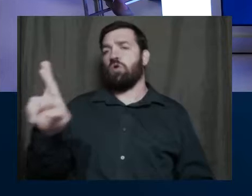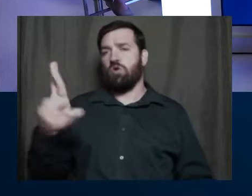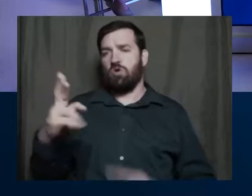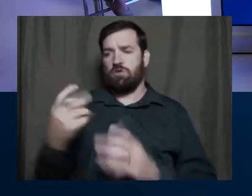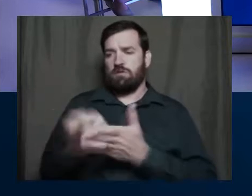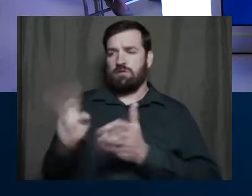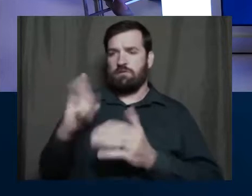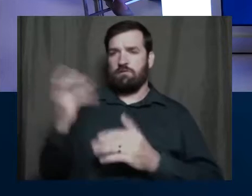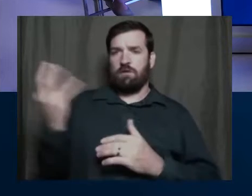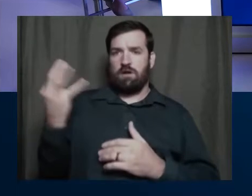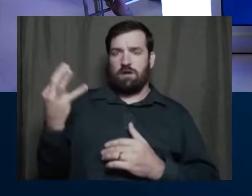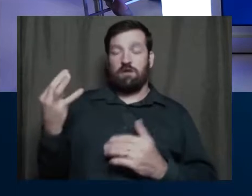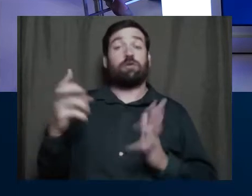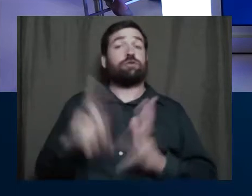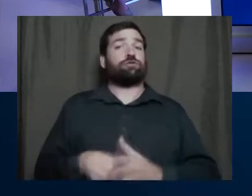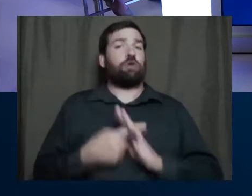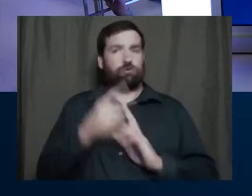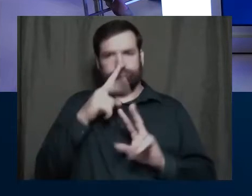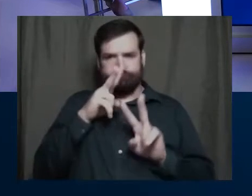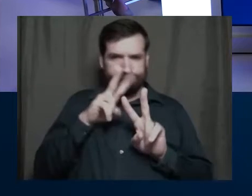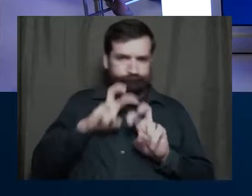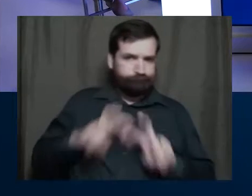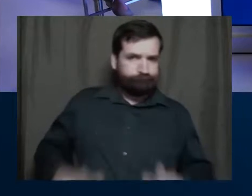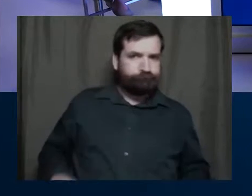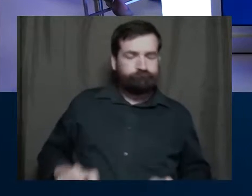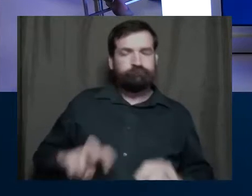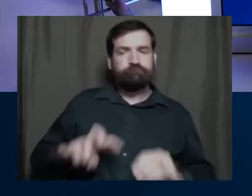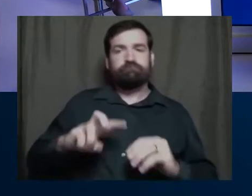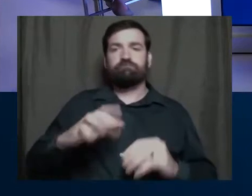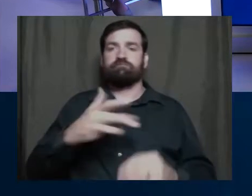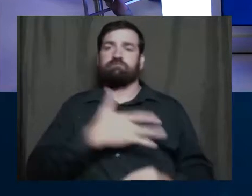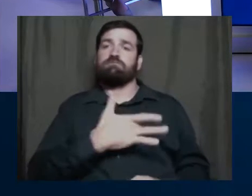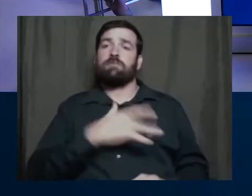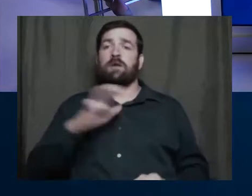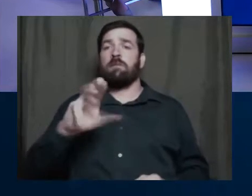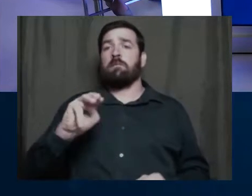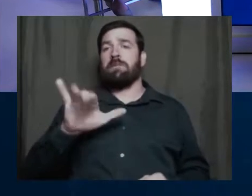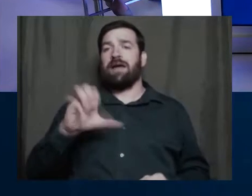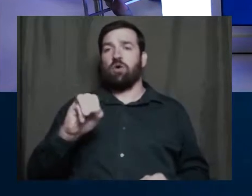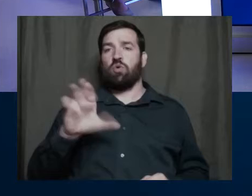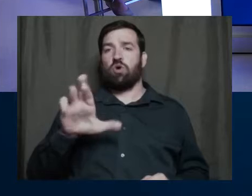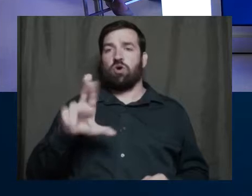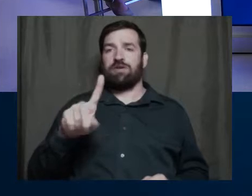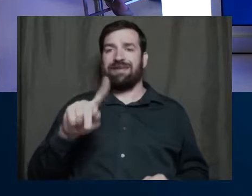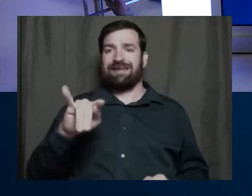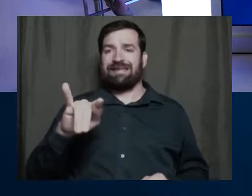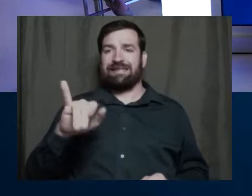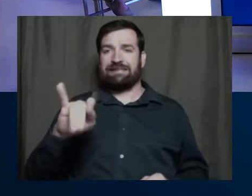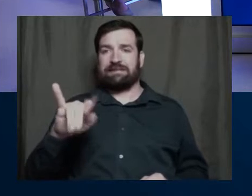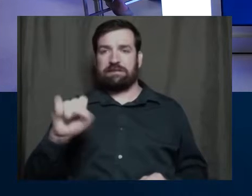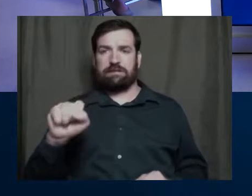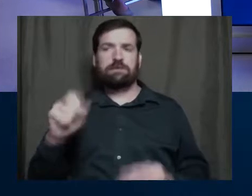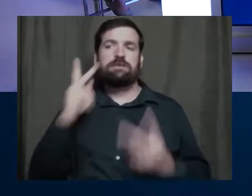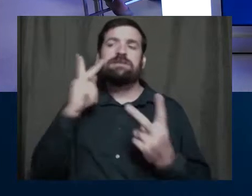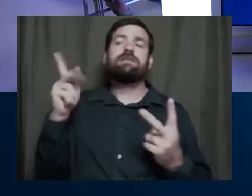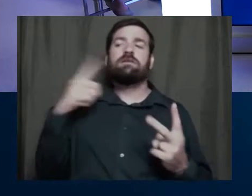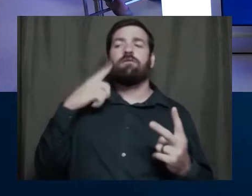to look at these questions, especially myocarditis doesn't look so severe. What are you all seeing as far as myocarditis in